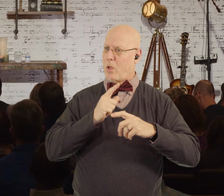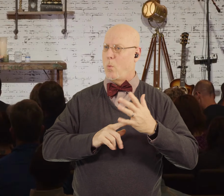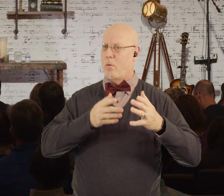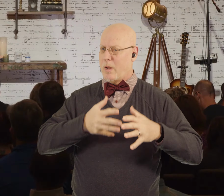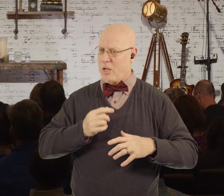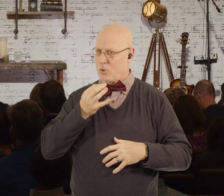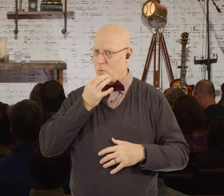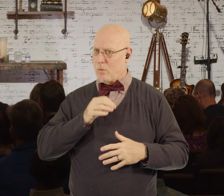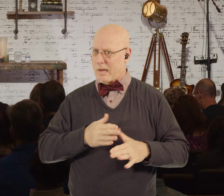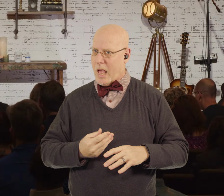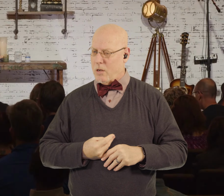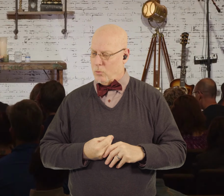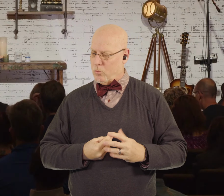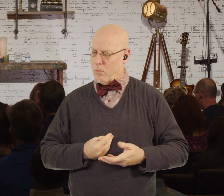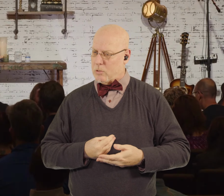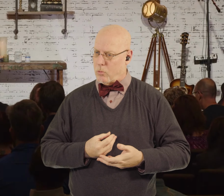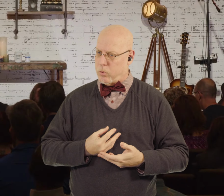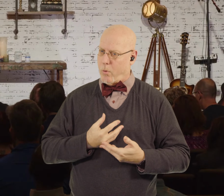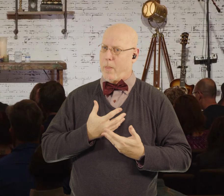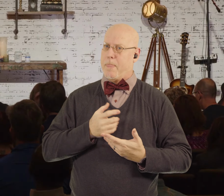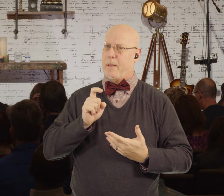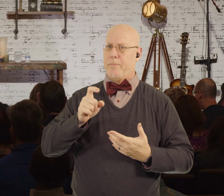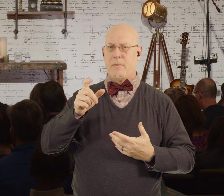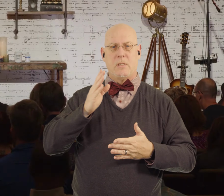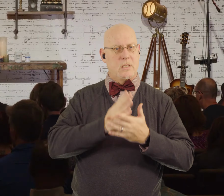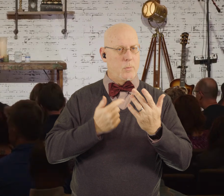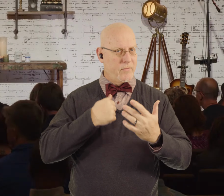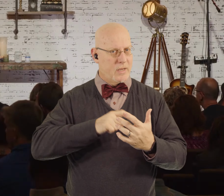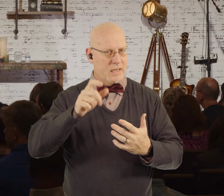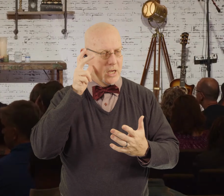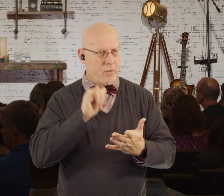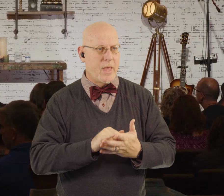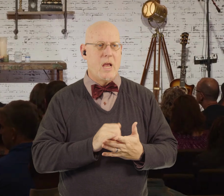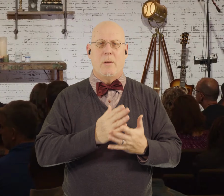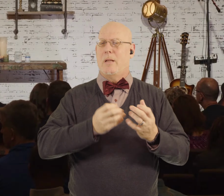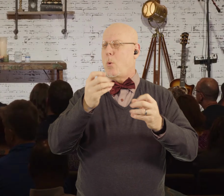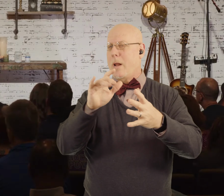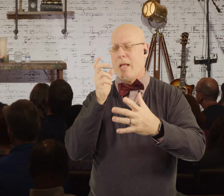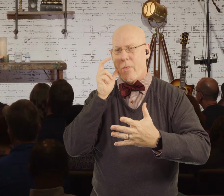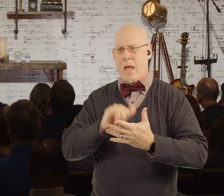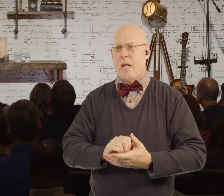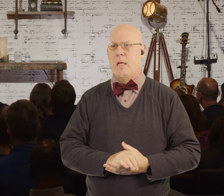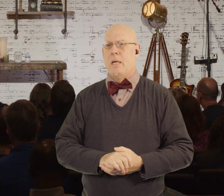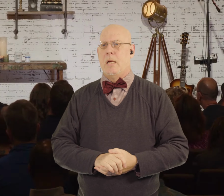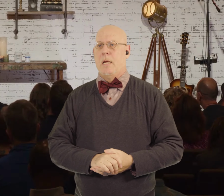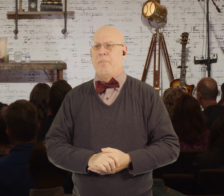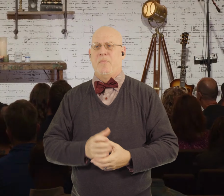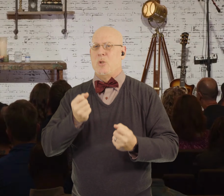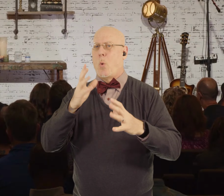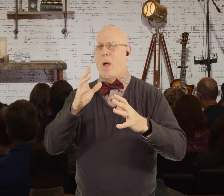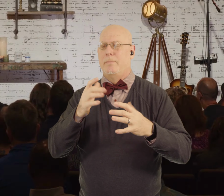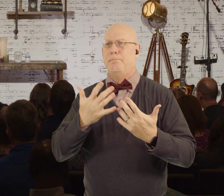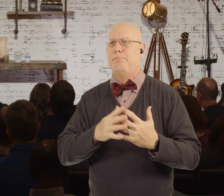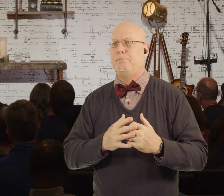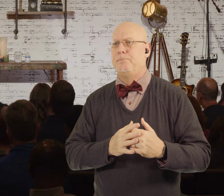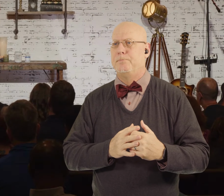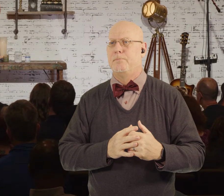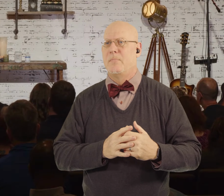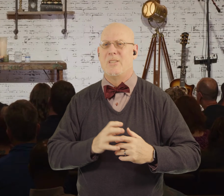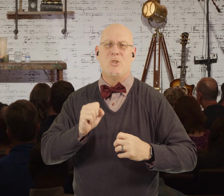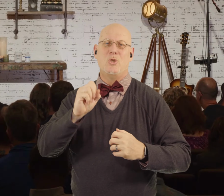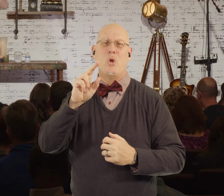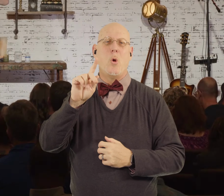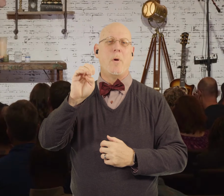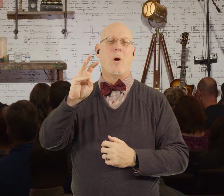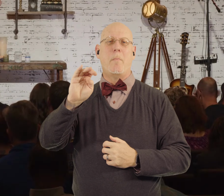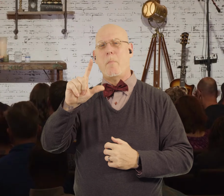here, strengthen what remains, which is about to die. Some of us need to hear that. And some of us don't want to hear that. We just don't